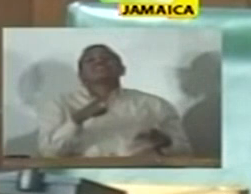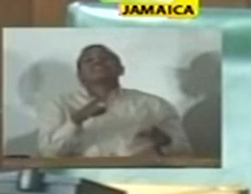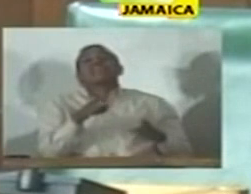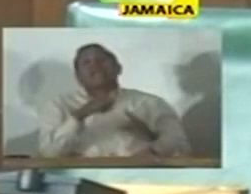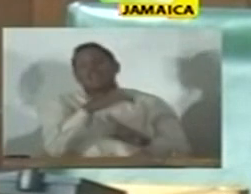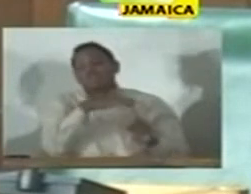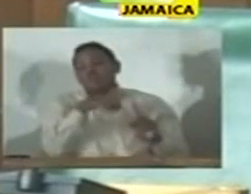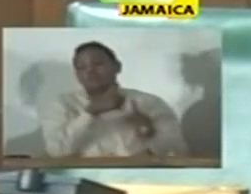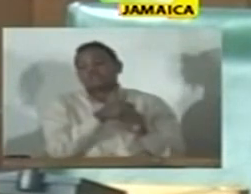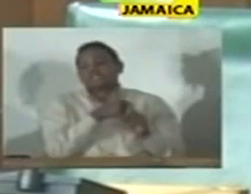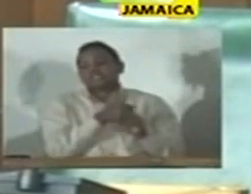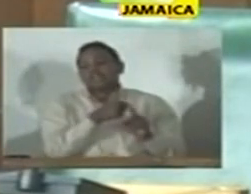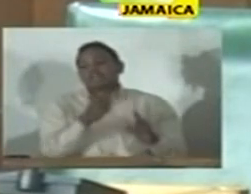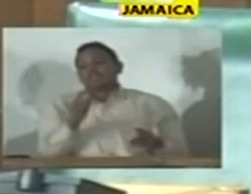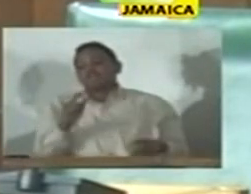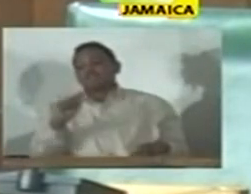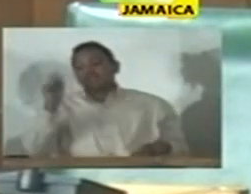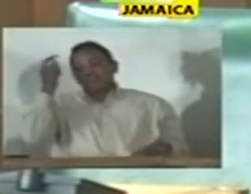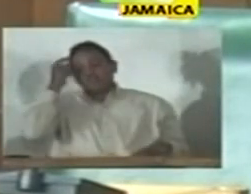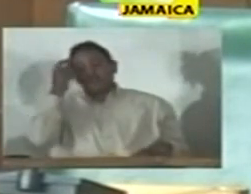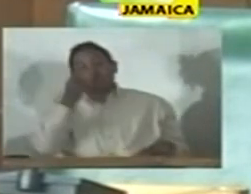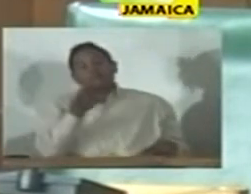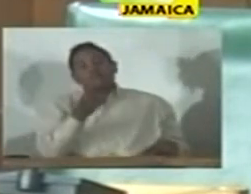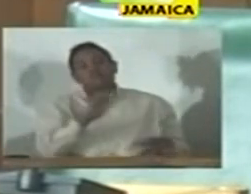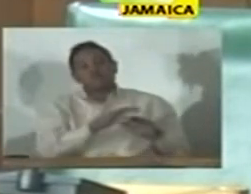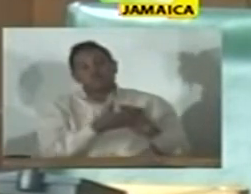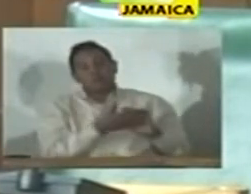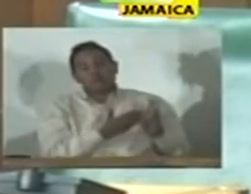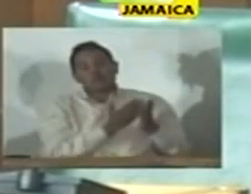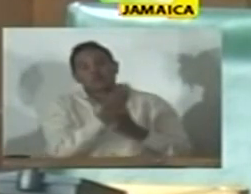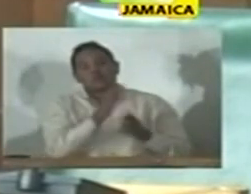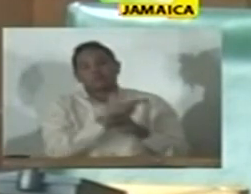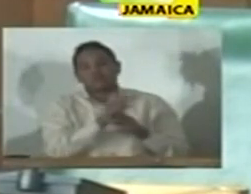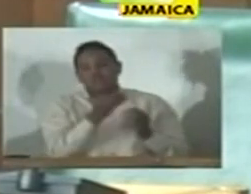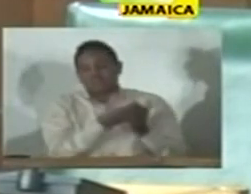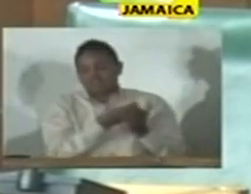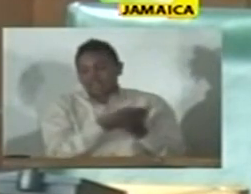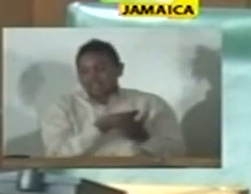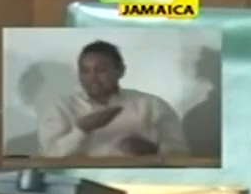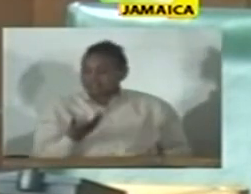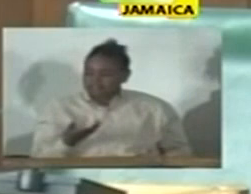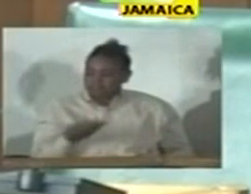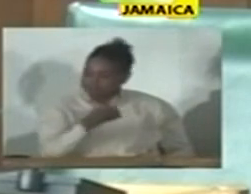the government of Jamaica through the Ministry of Finance.